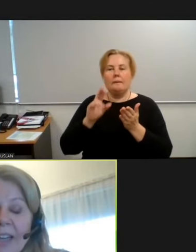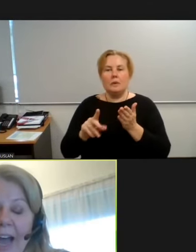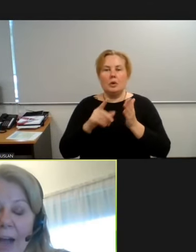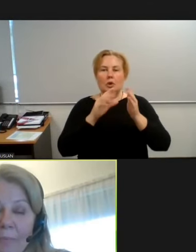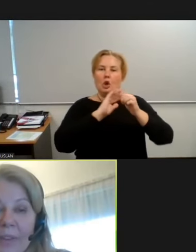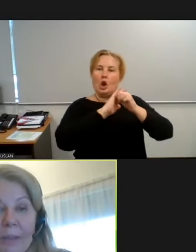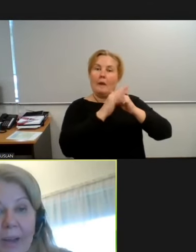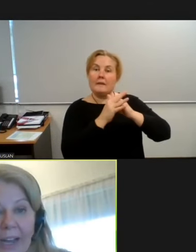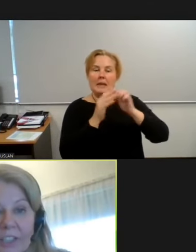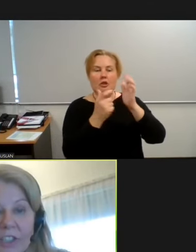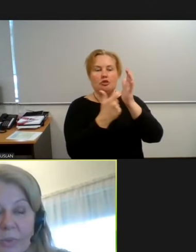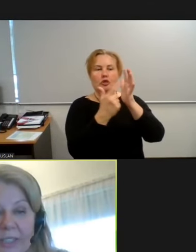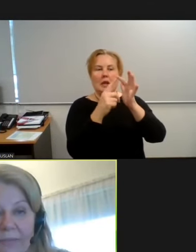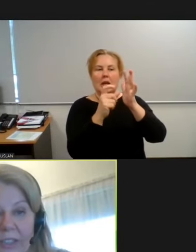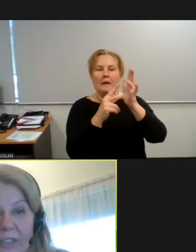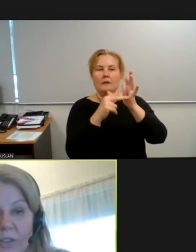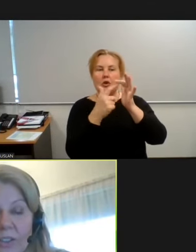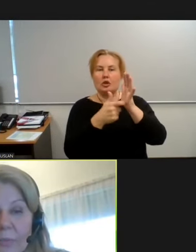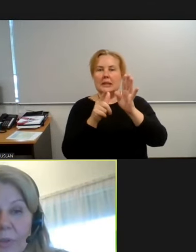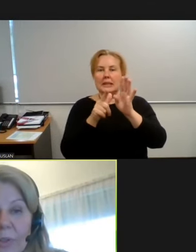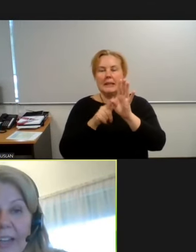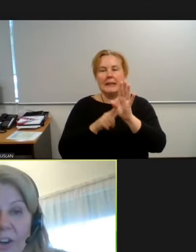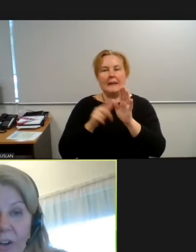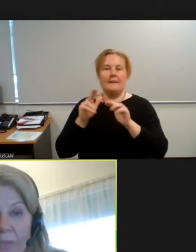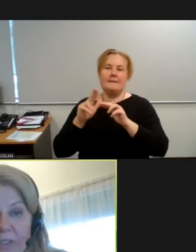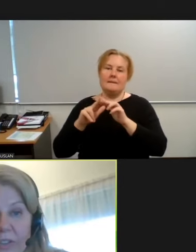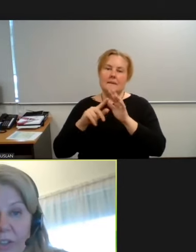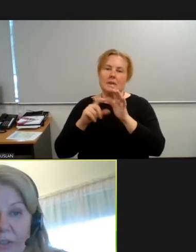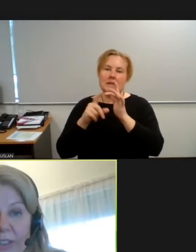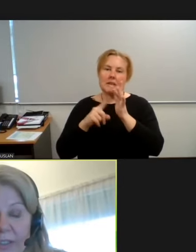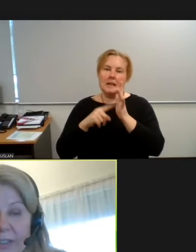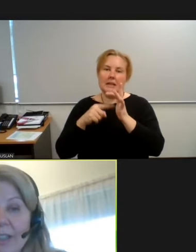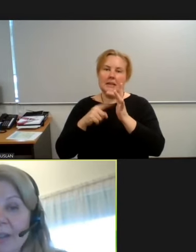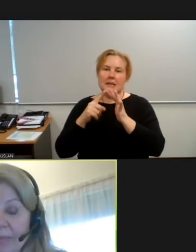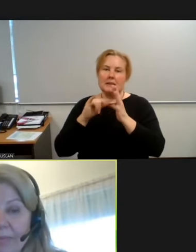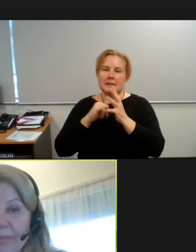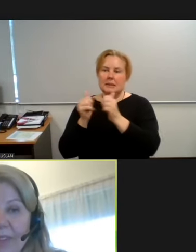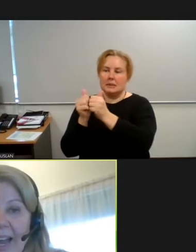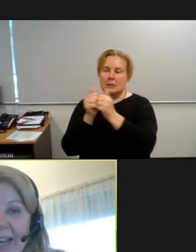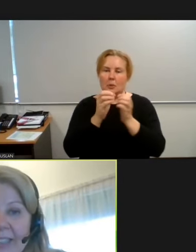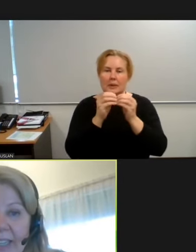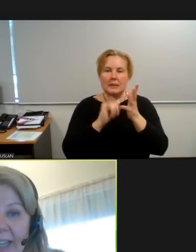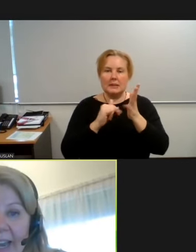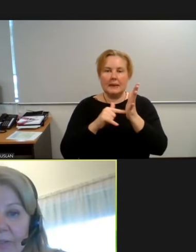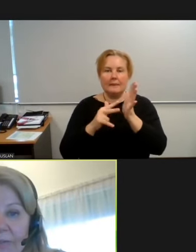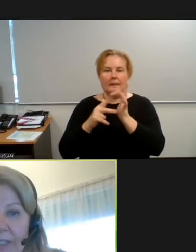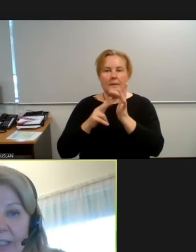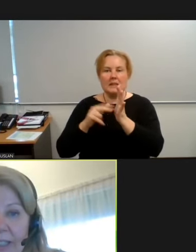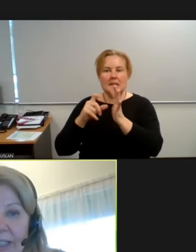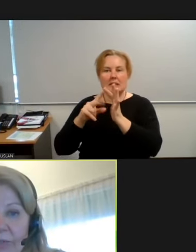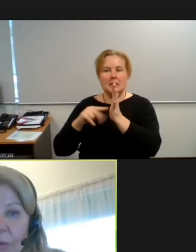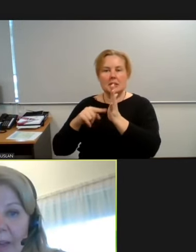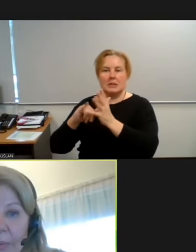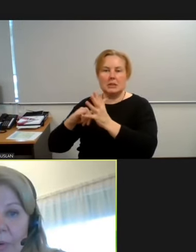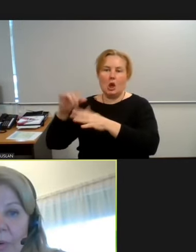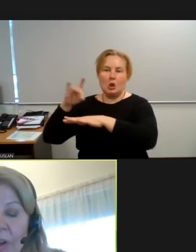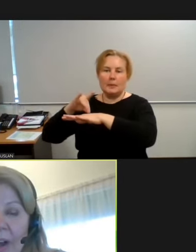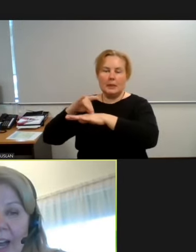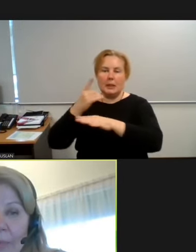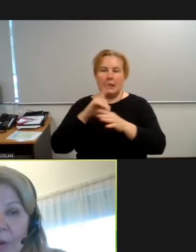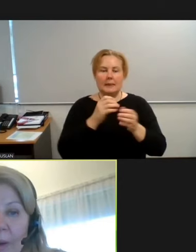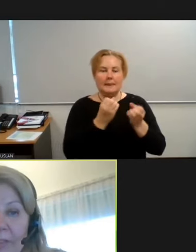in partnership with St Vincent's Hospital and Homelessness Services, dedicated facilities for